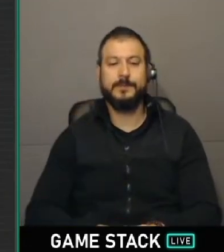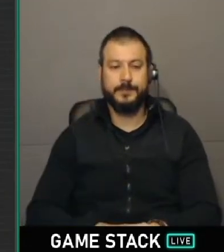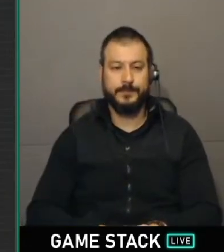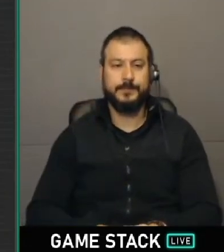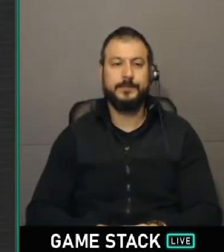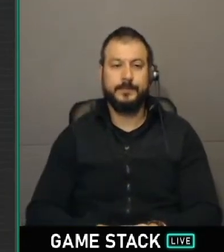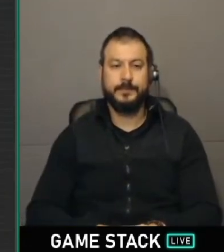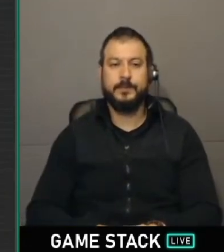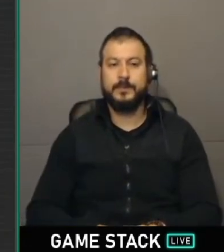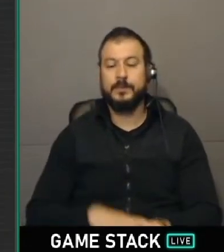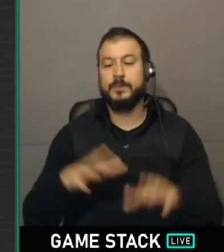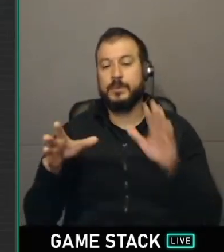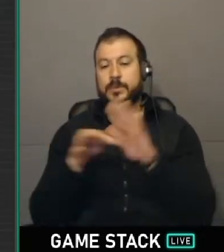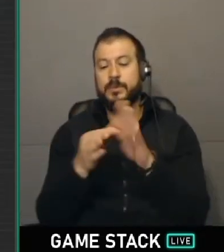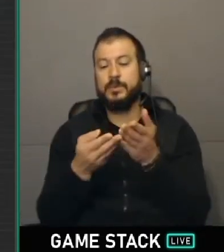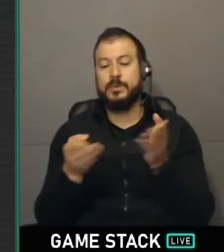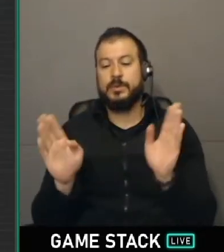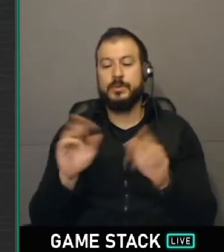choose General Settings.